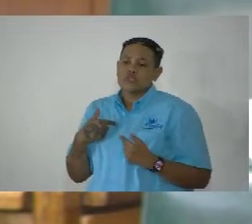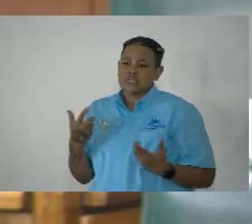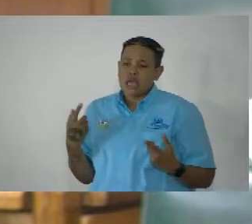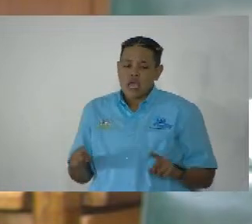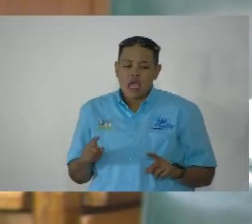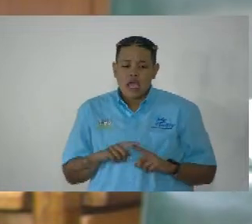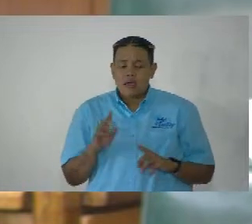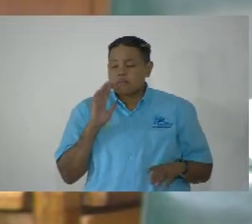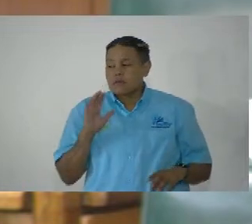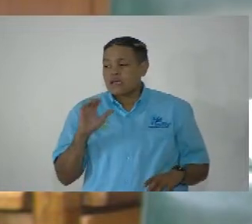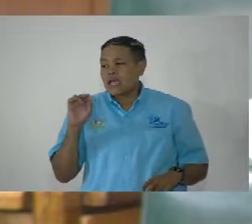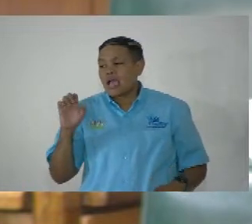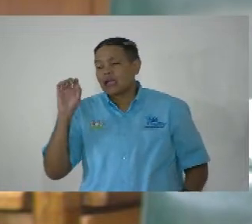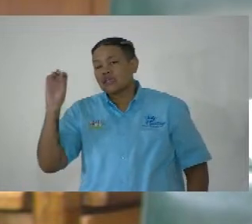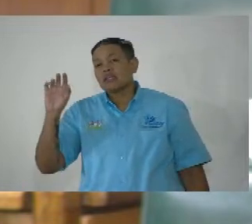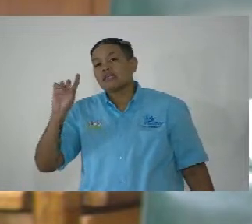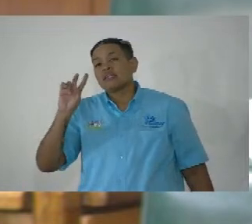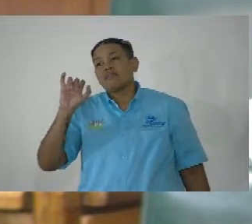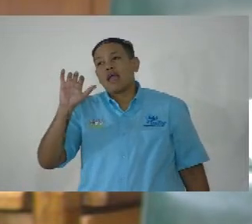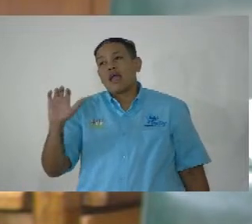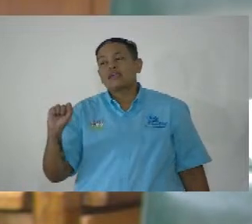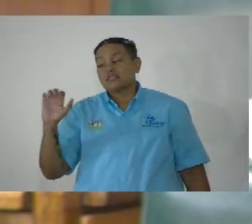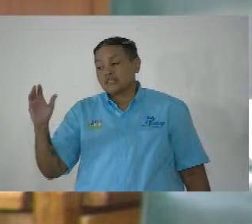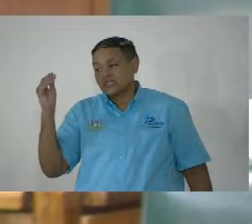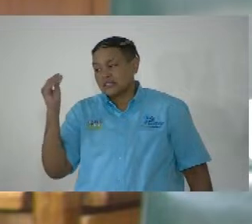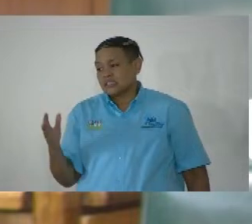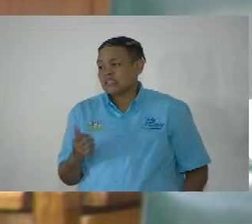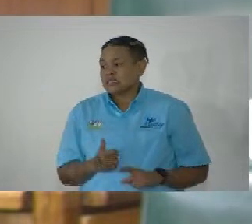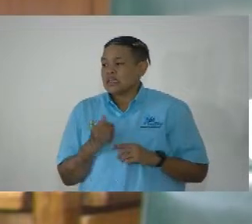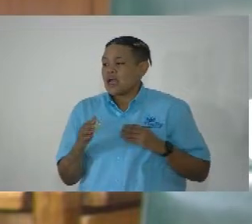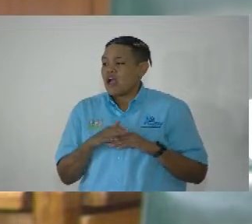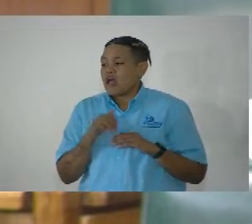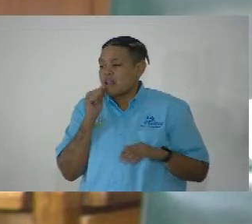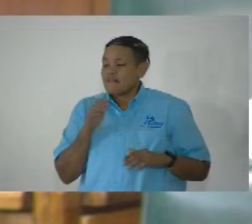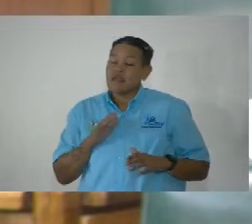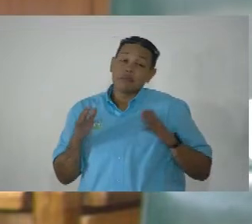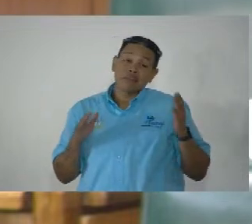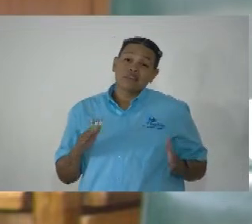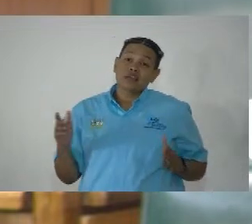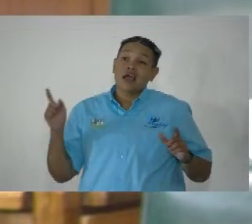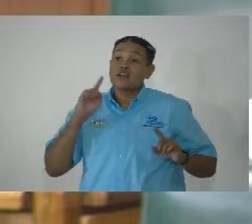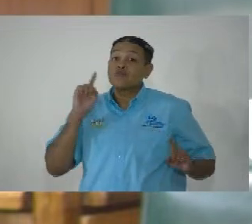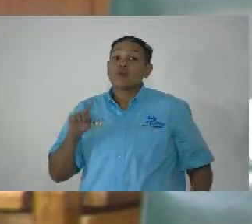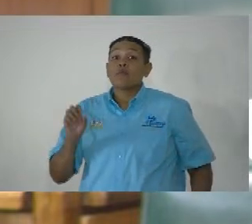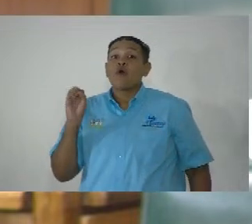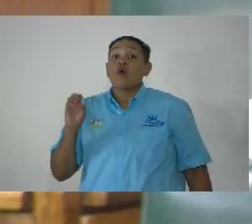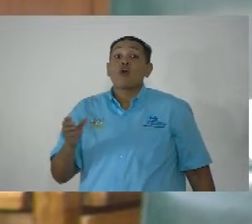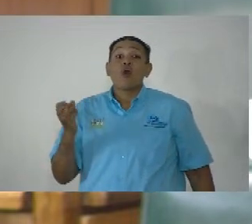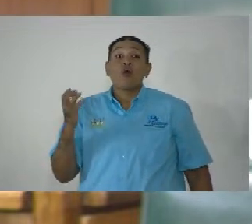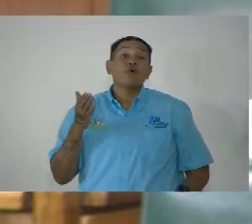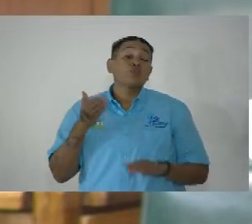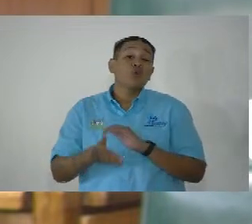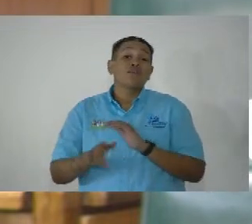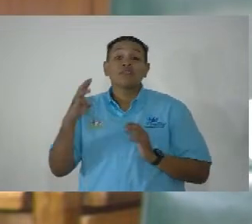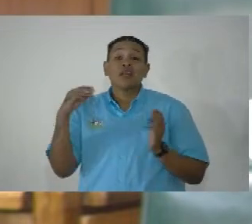cases to the DVICs, and on the female side, we had over